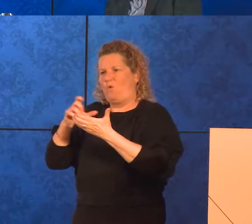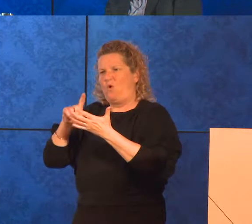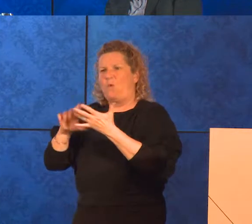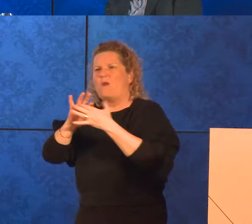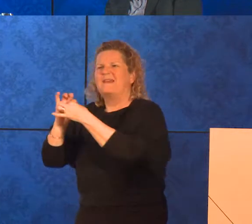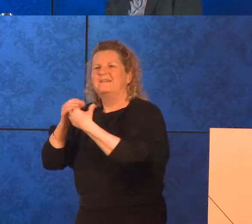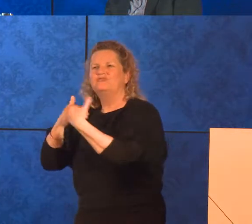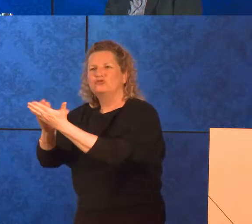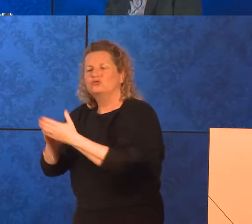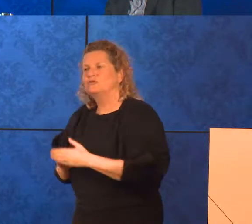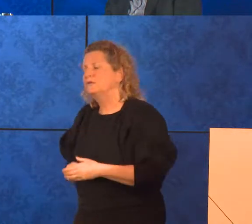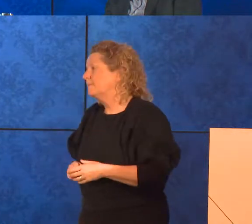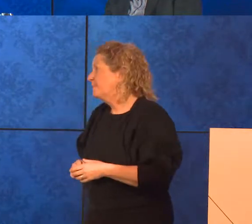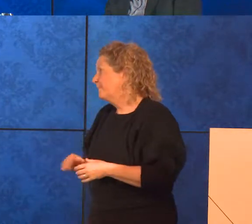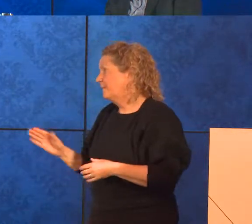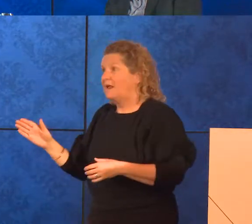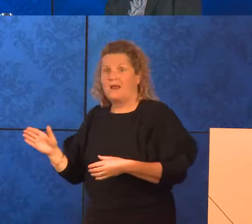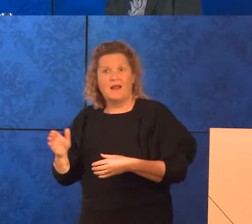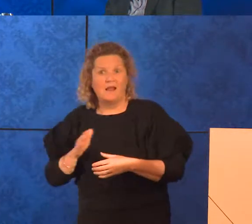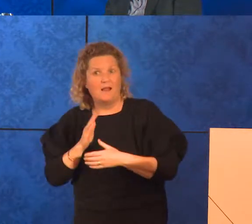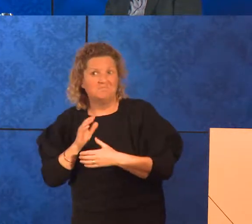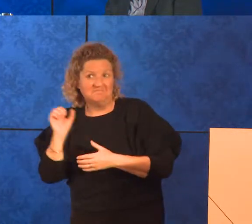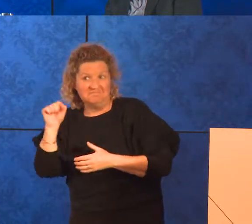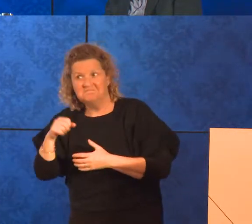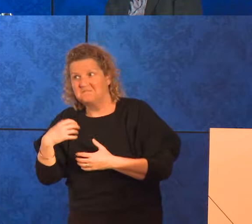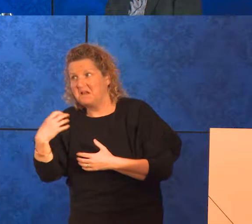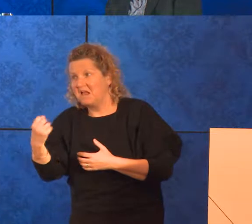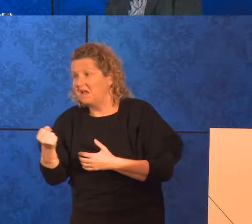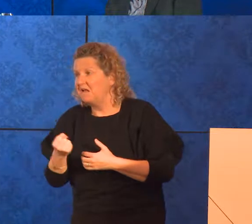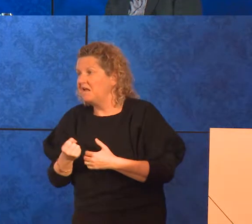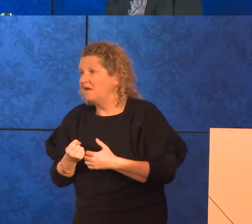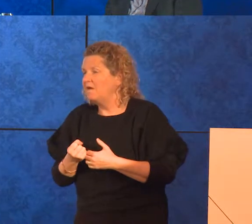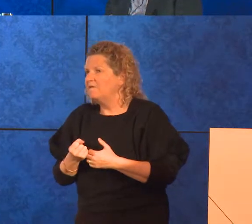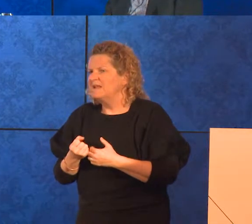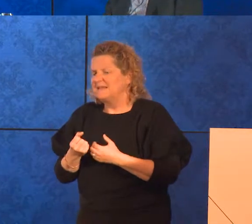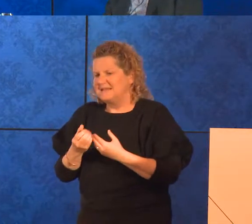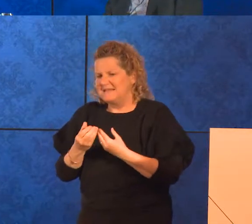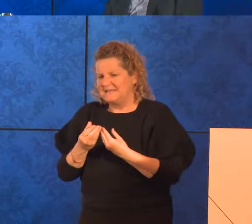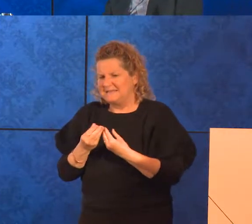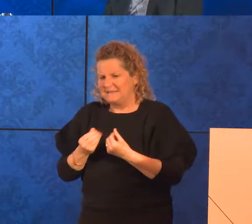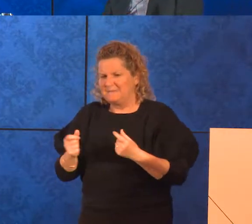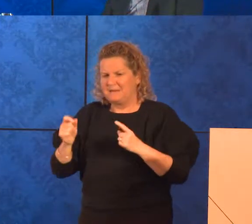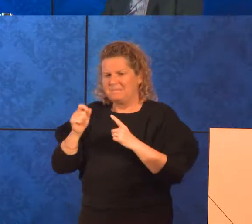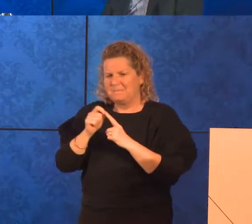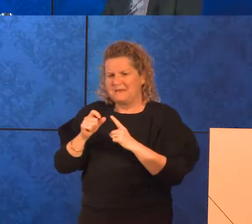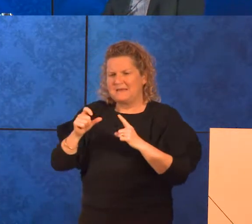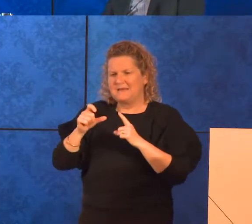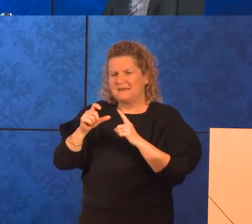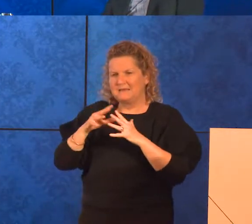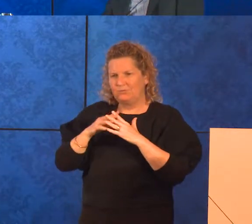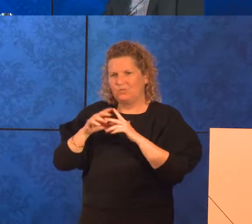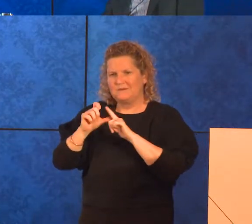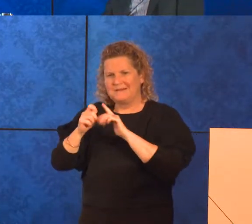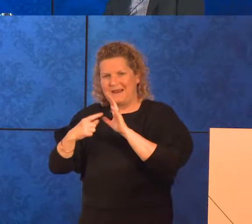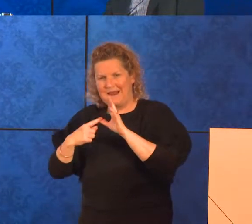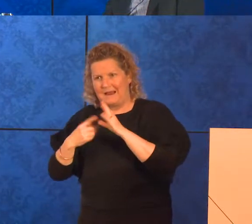topic that we're going to get to, but something that we're really struggling with at PWDA, and I know everyone else is struggling